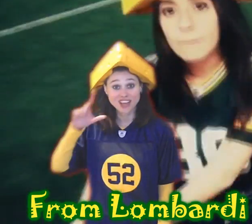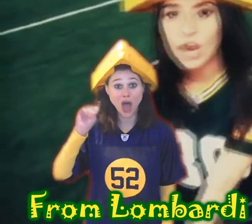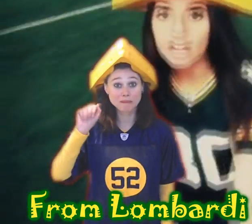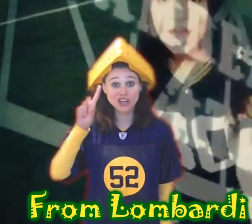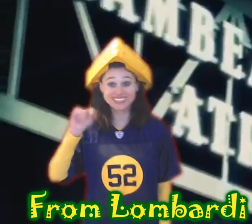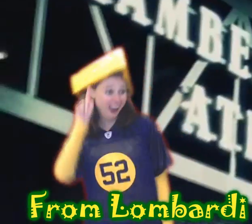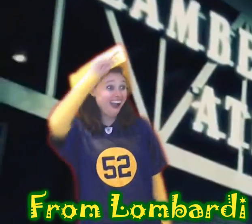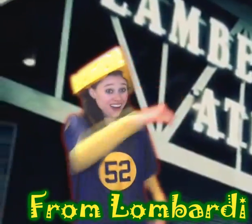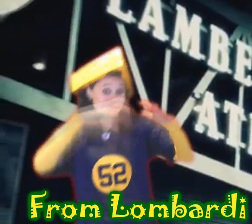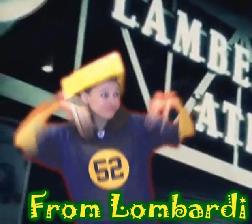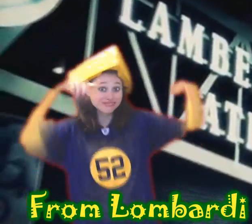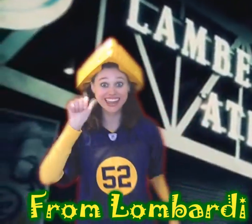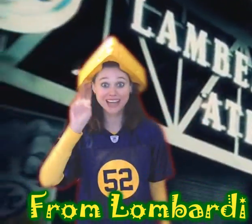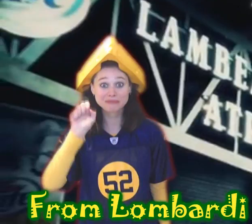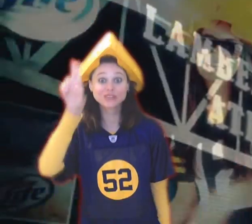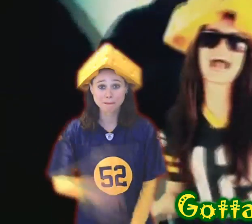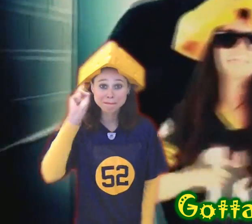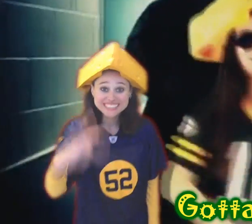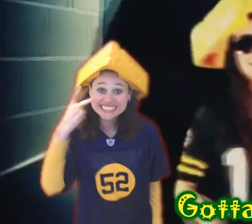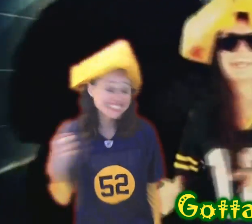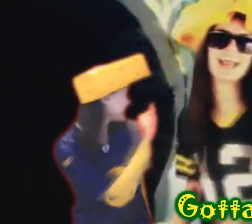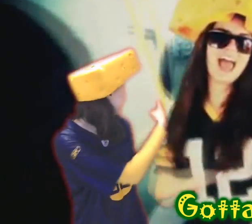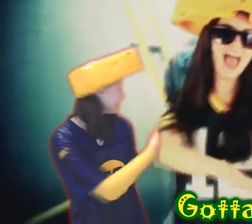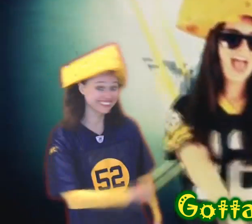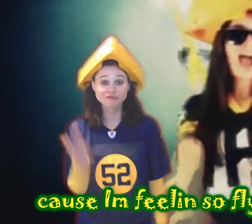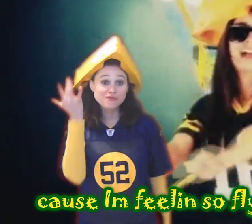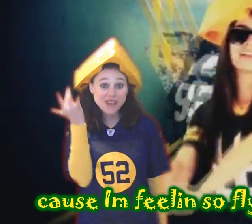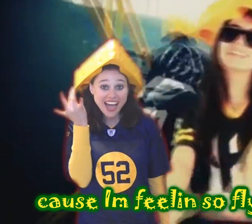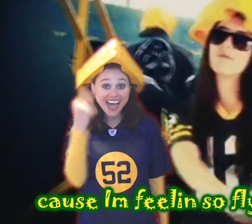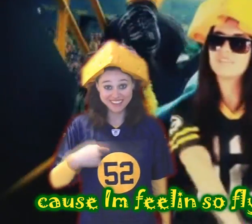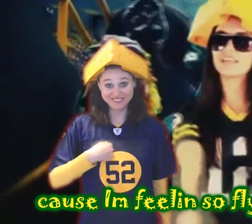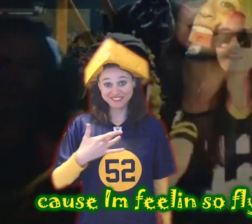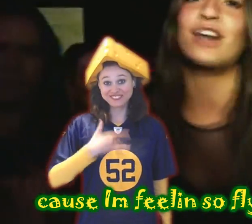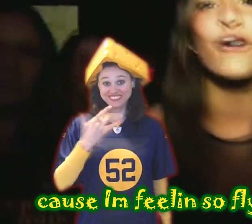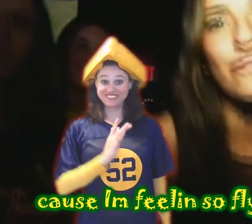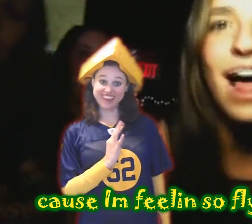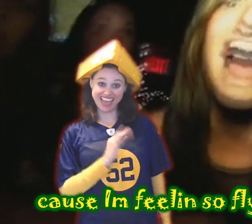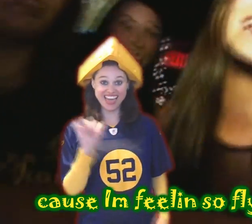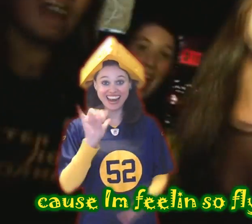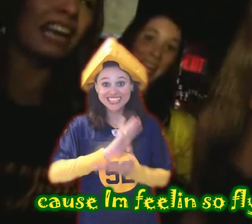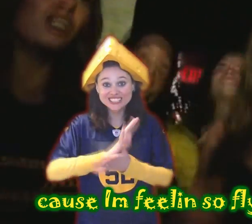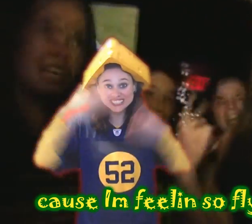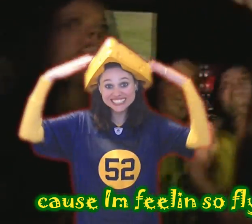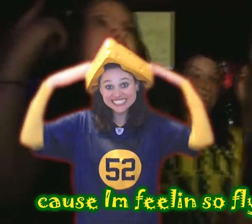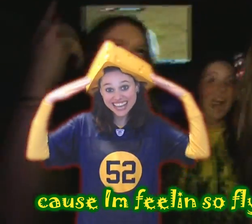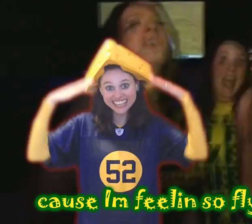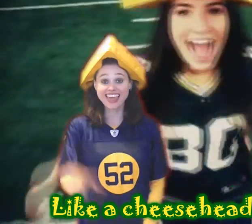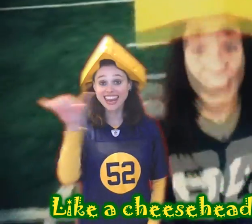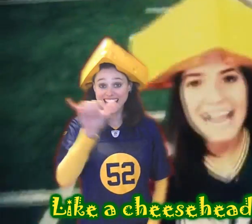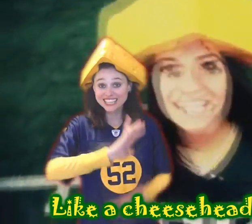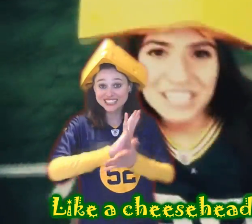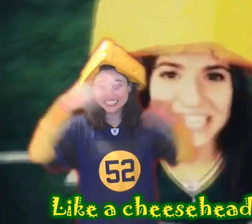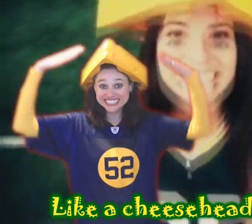From Lombardi up to Lambeau, gotta see it. Cause I'm feeling so fly, like a